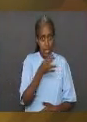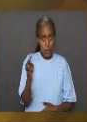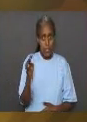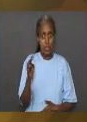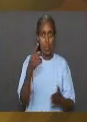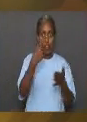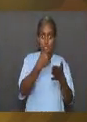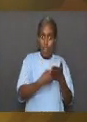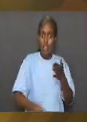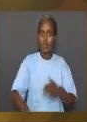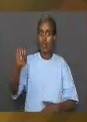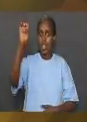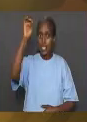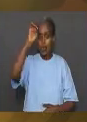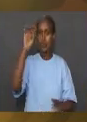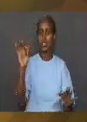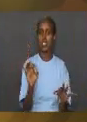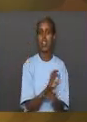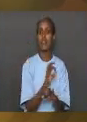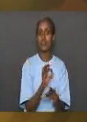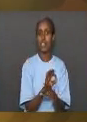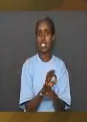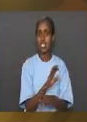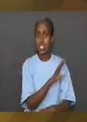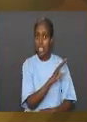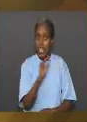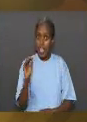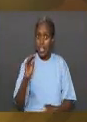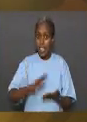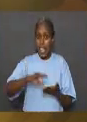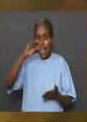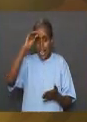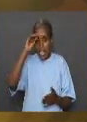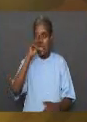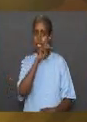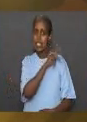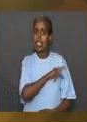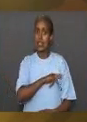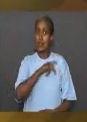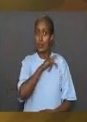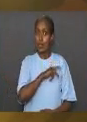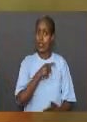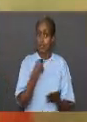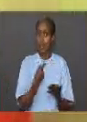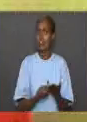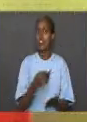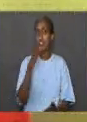for exponential functions and learned the properties of their